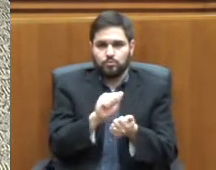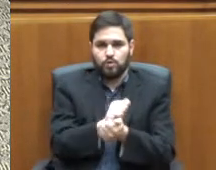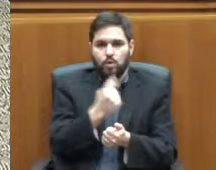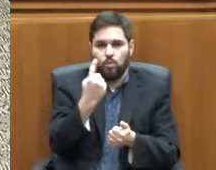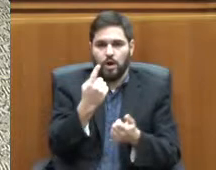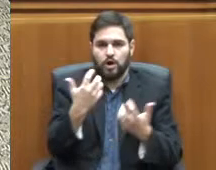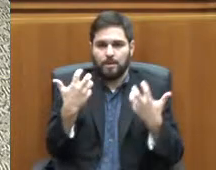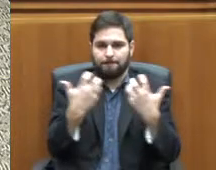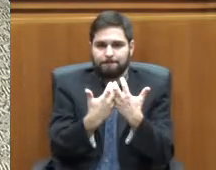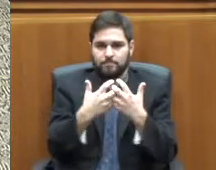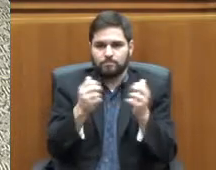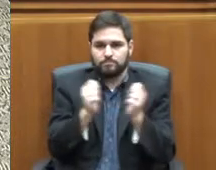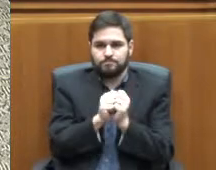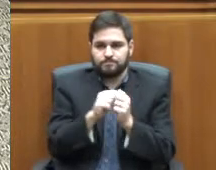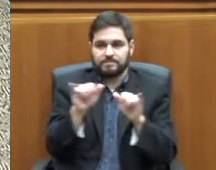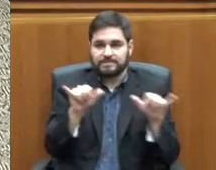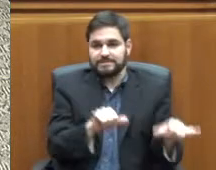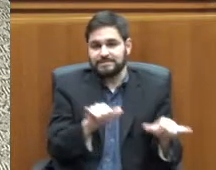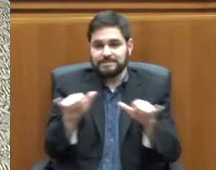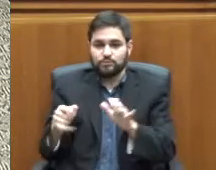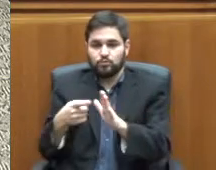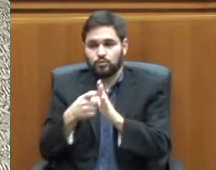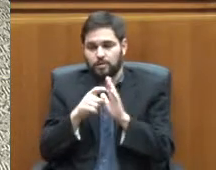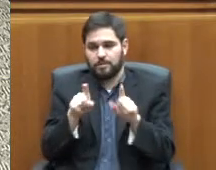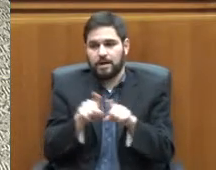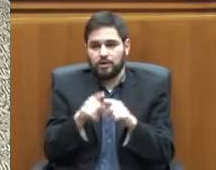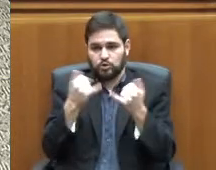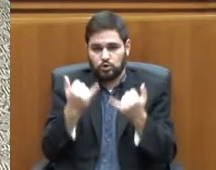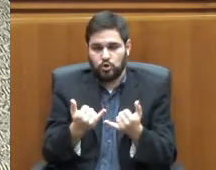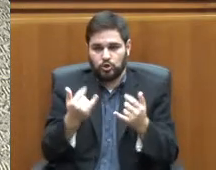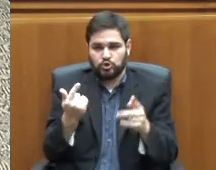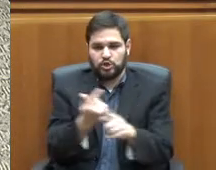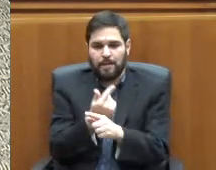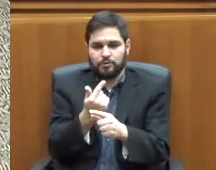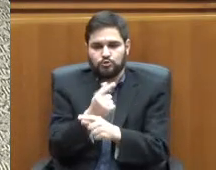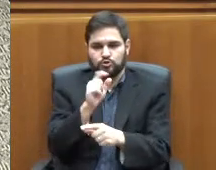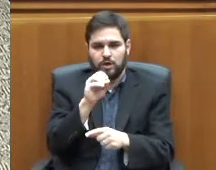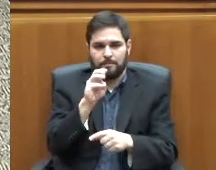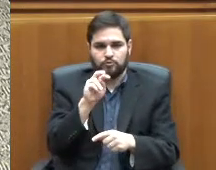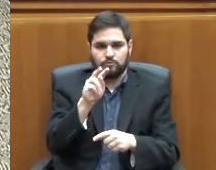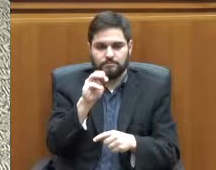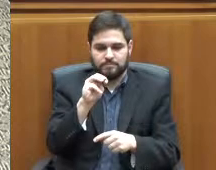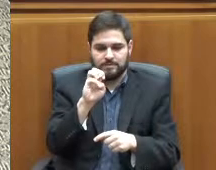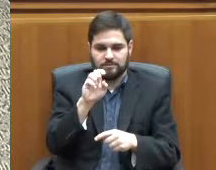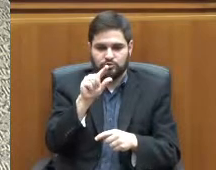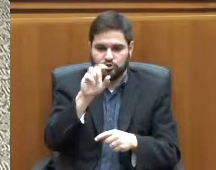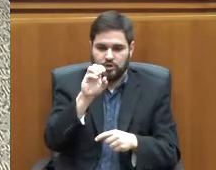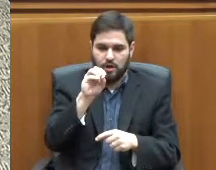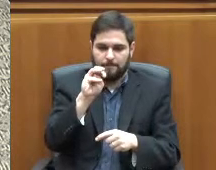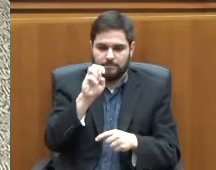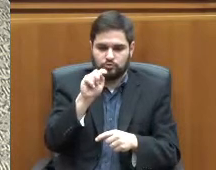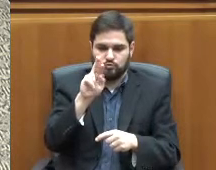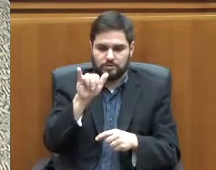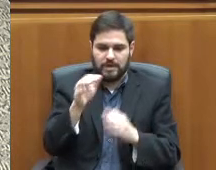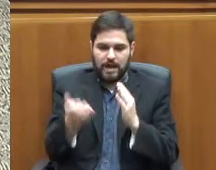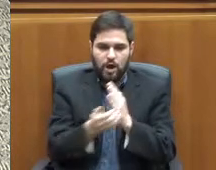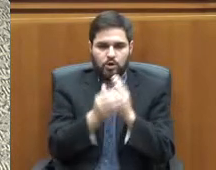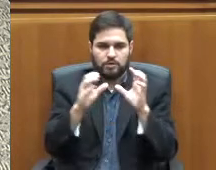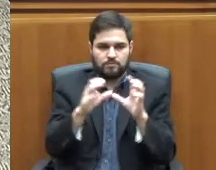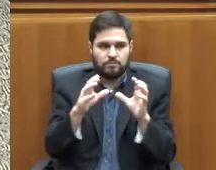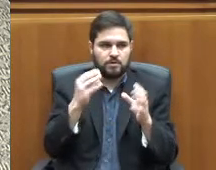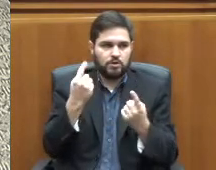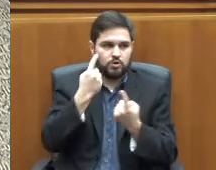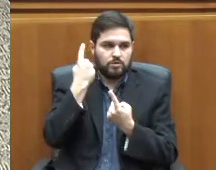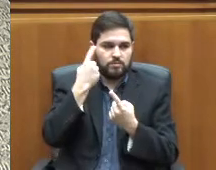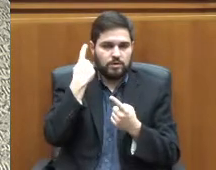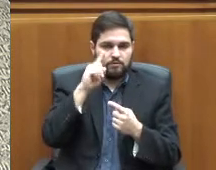to align with the same requirements as the current geometry add-on certification and bring for consideration